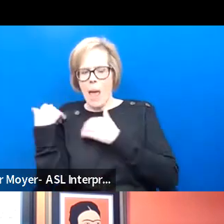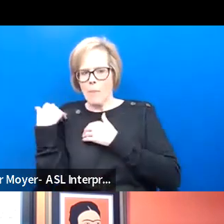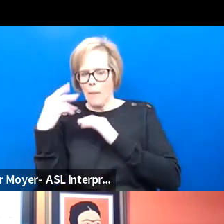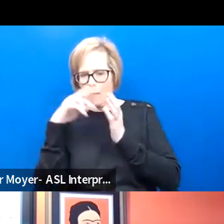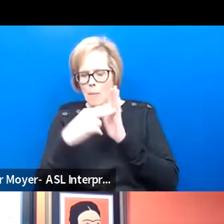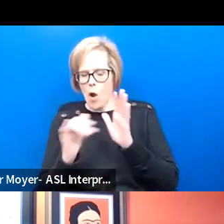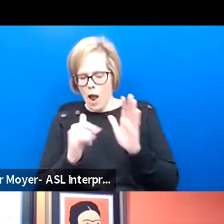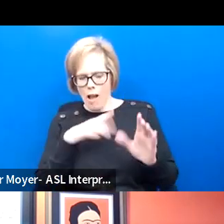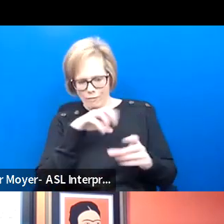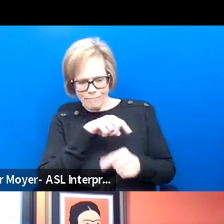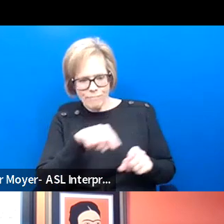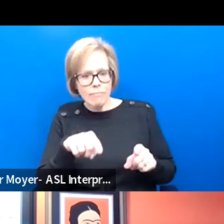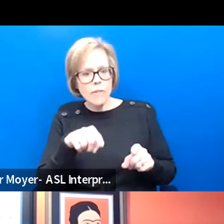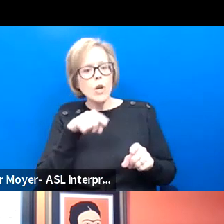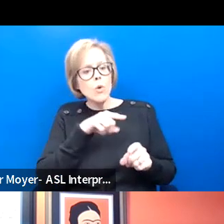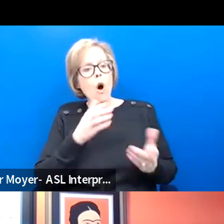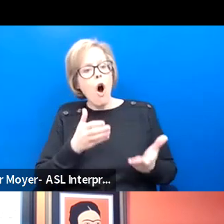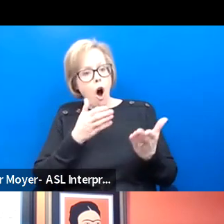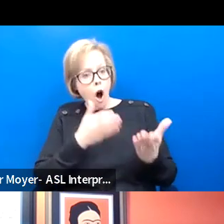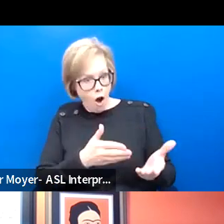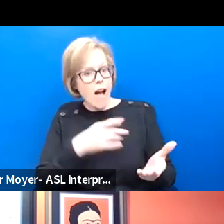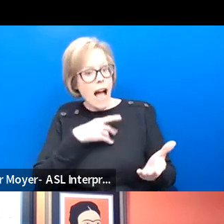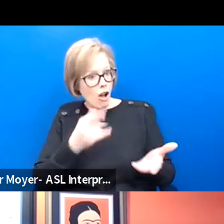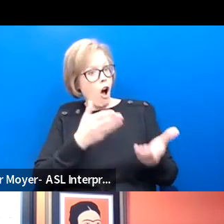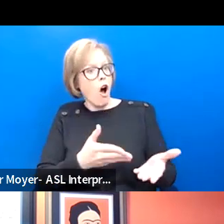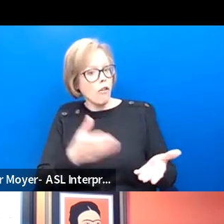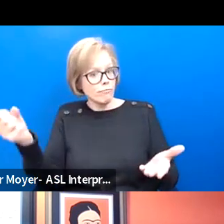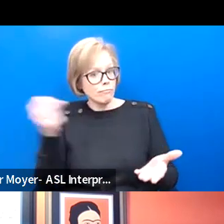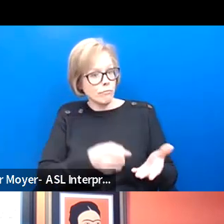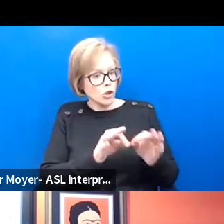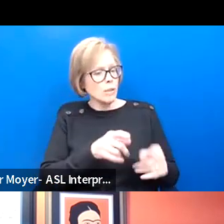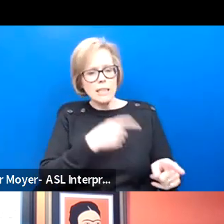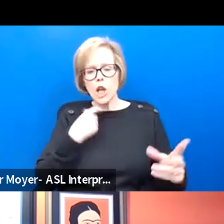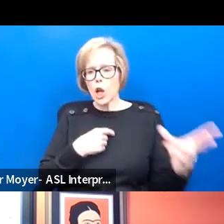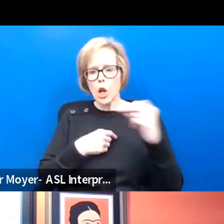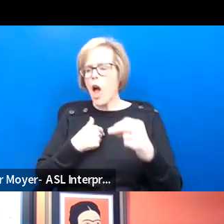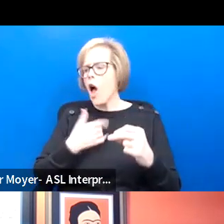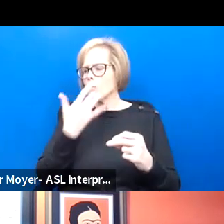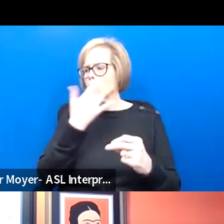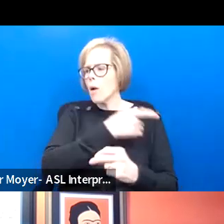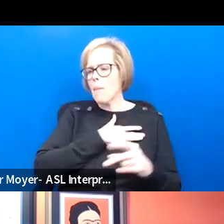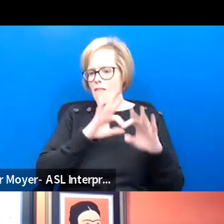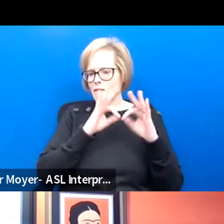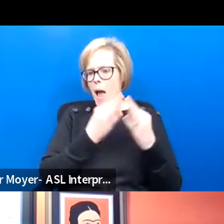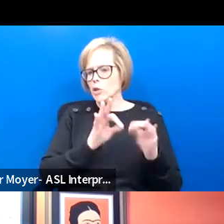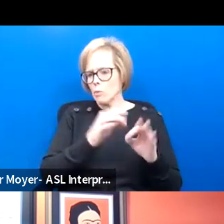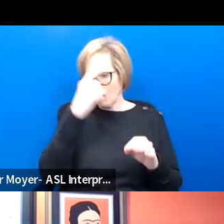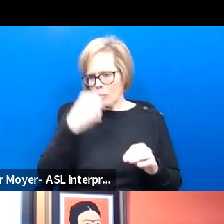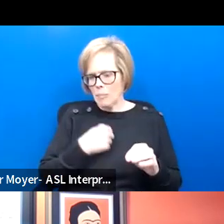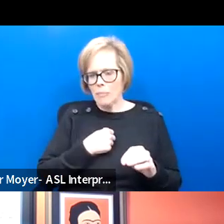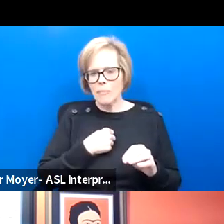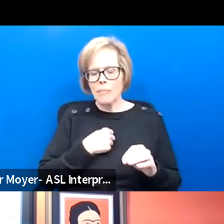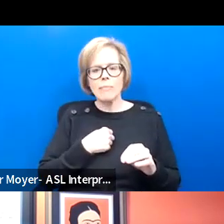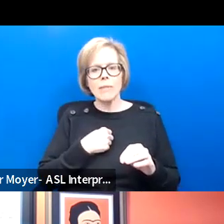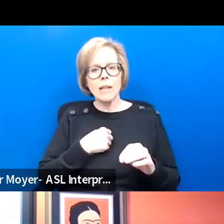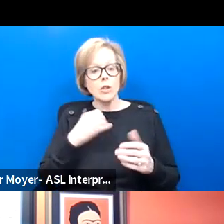if the patient, you offered them interpreting services and they said, no, I prefer to have my friend or my family member speak for me. But all of